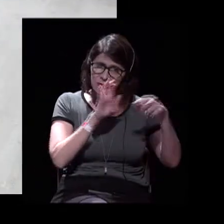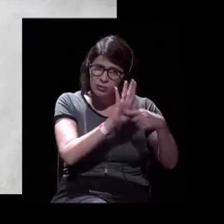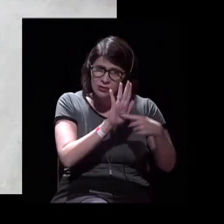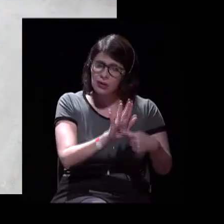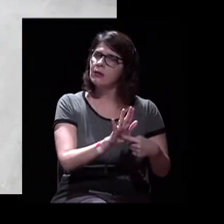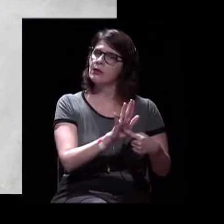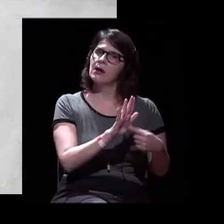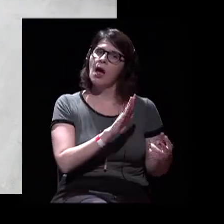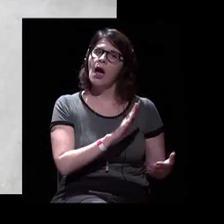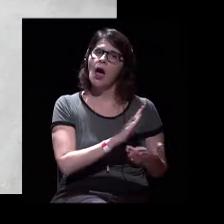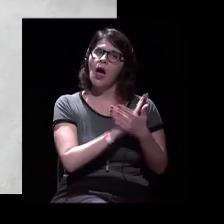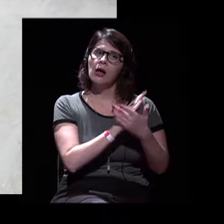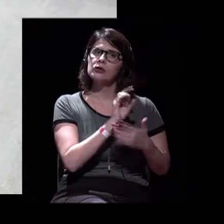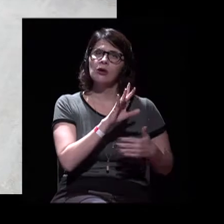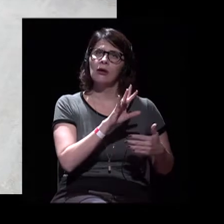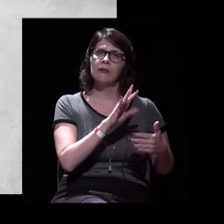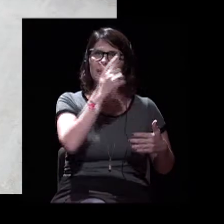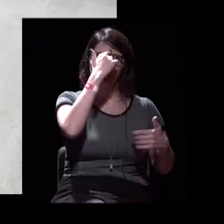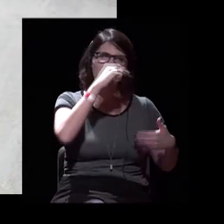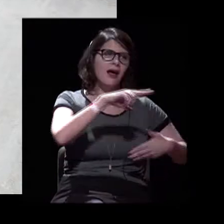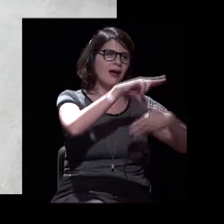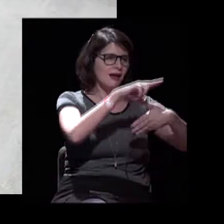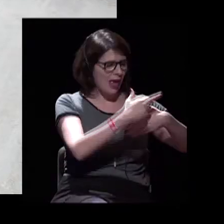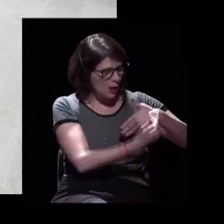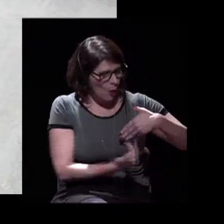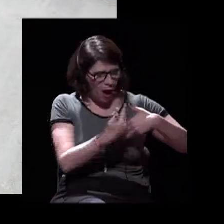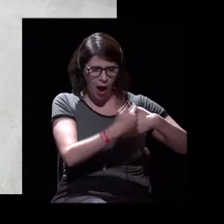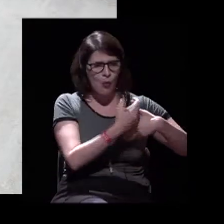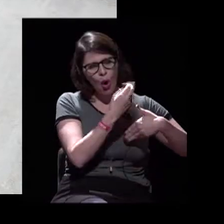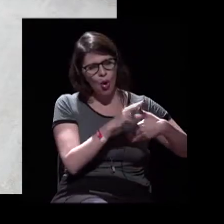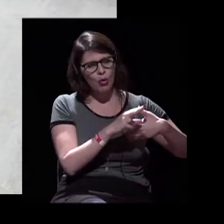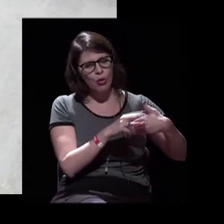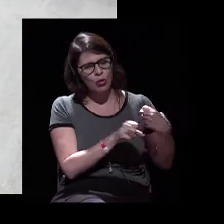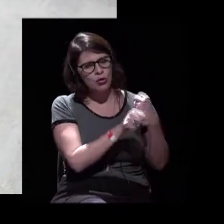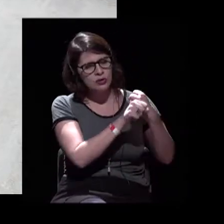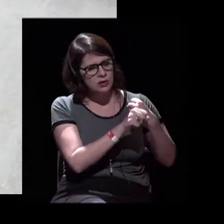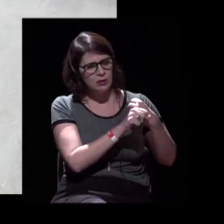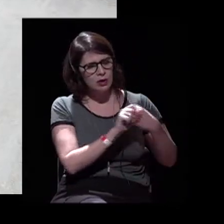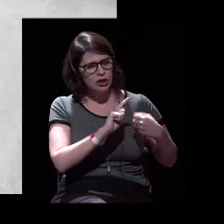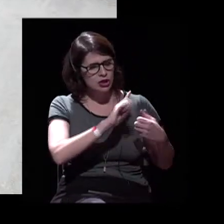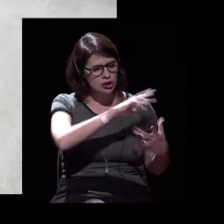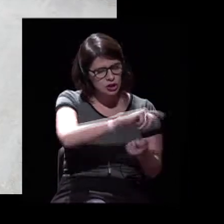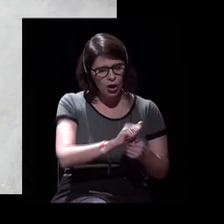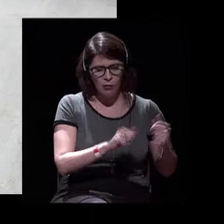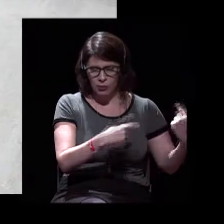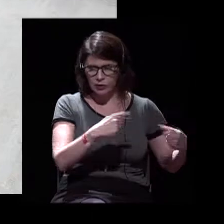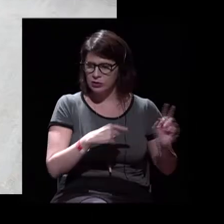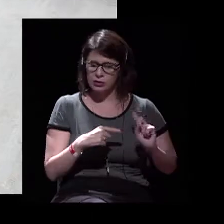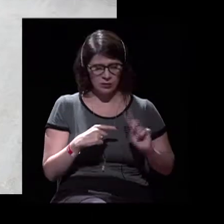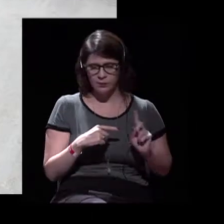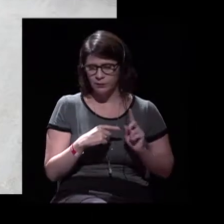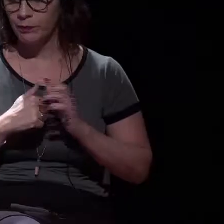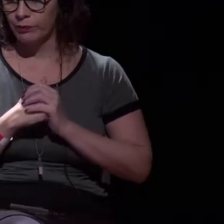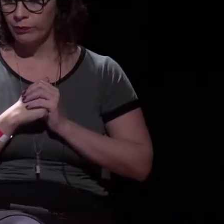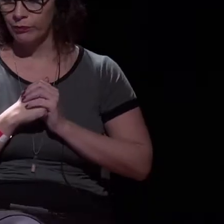geopolitical construct, though united by a common colonial past. Rather, it addresses Latin America as a distinct set